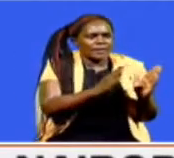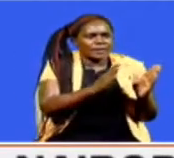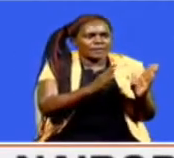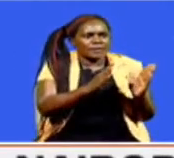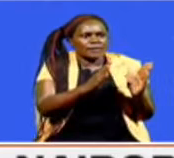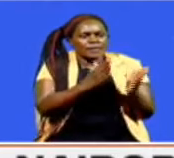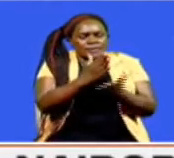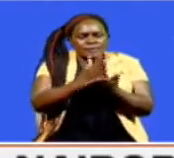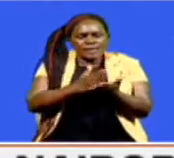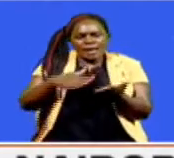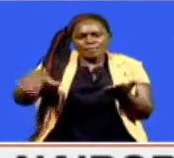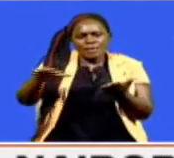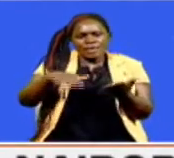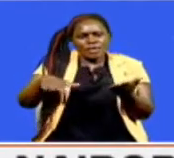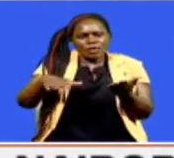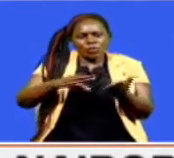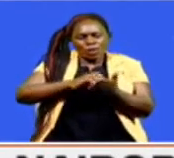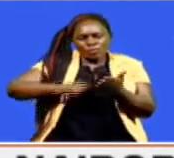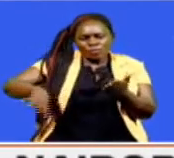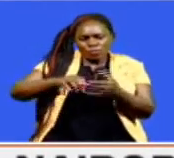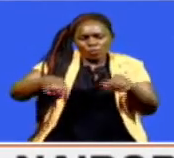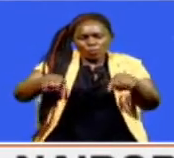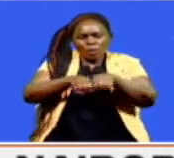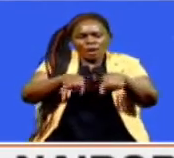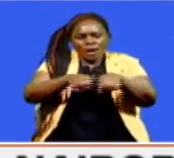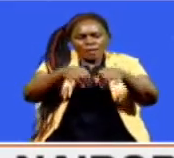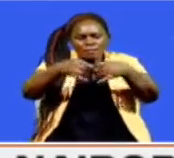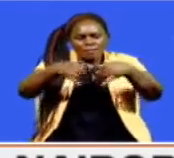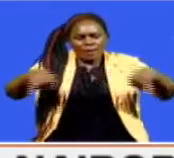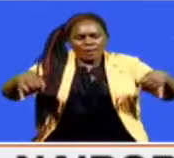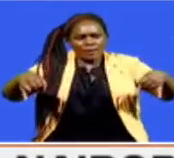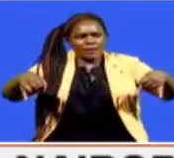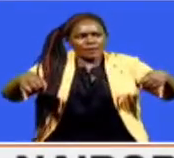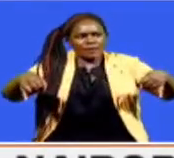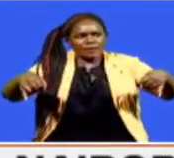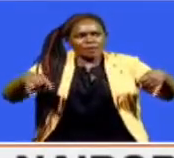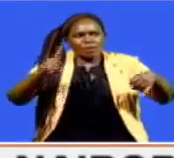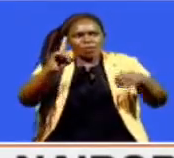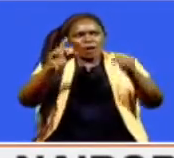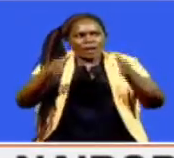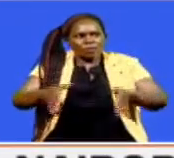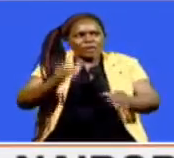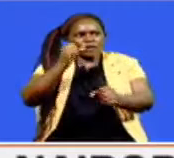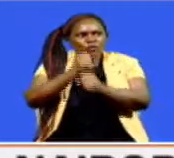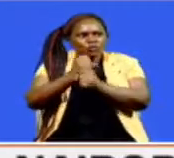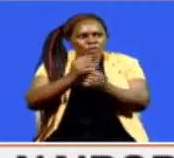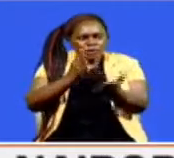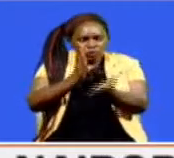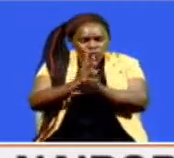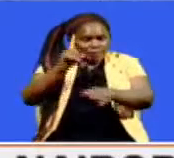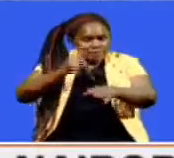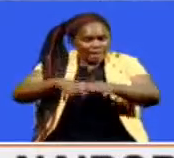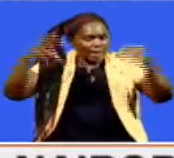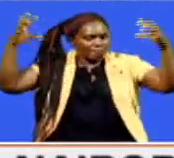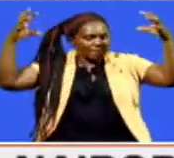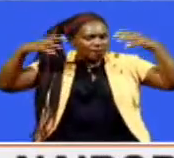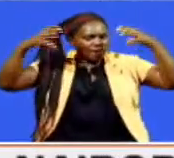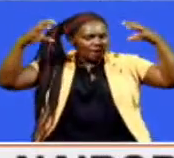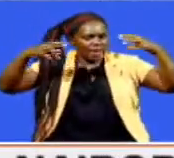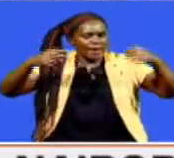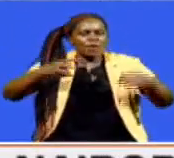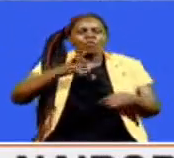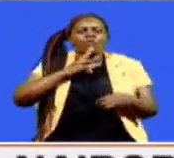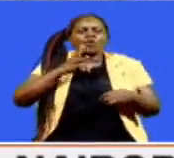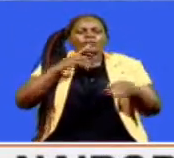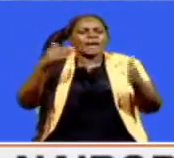Analo, baadhi ya maeneo yanaendelea kuondolewa uchafu kwenye mabomba ya maji taka kama njia moja kuhakikisha kuwa ikinyesha maji